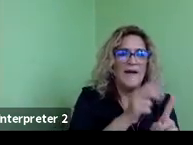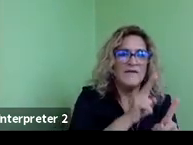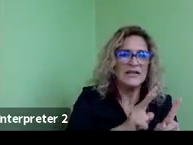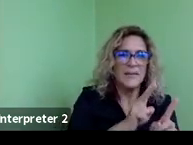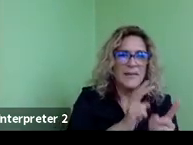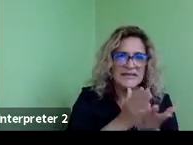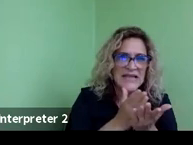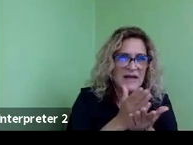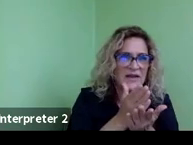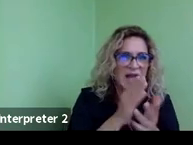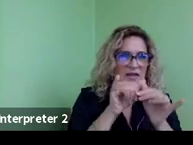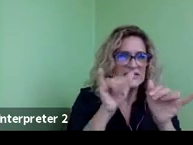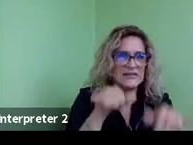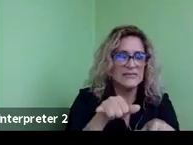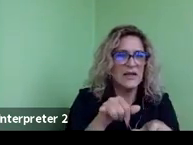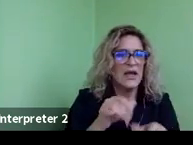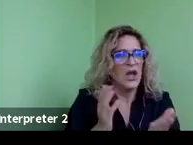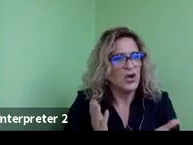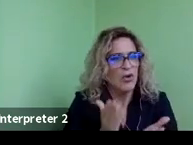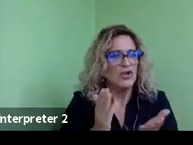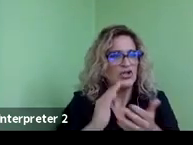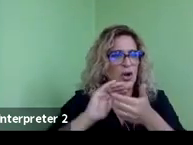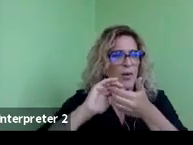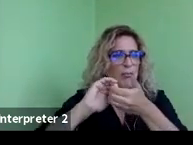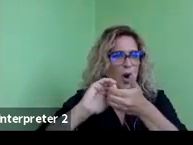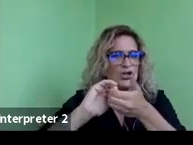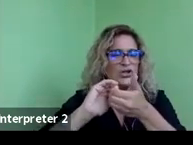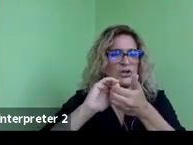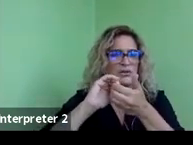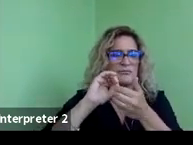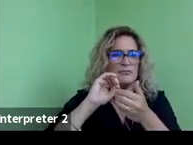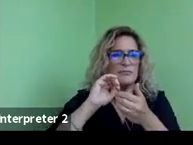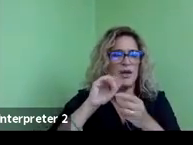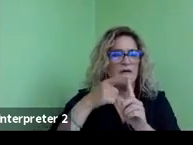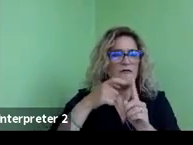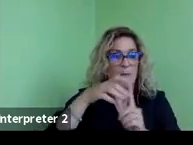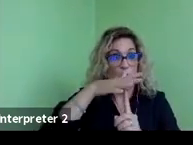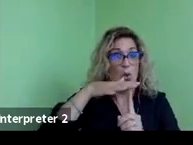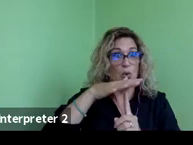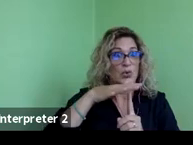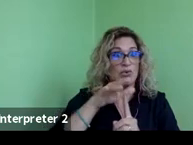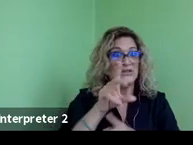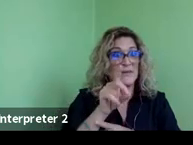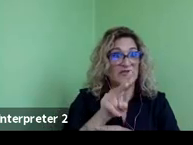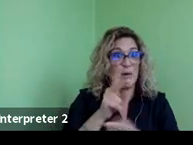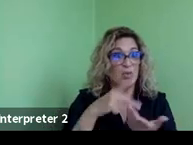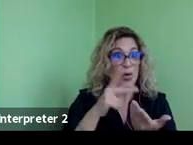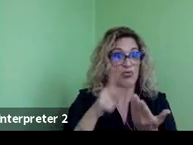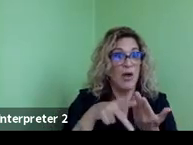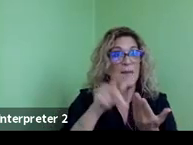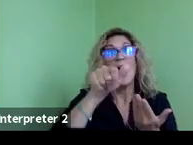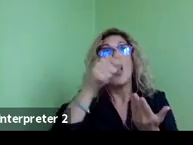encourage partnerships between local domestic violence programs and all sorts of community systems so that you